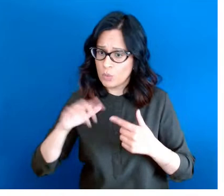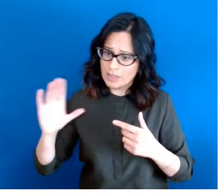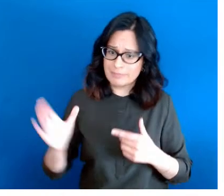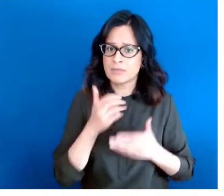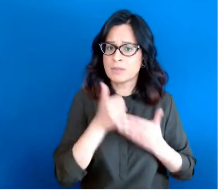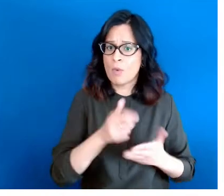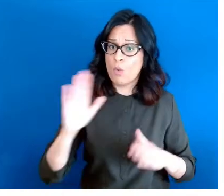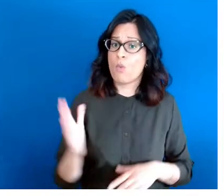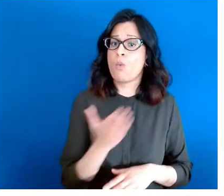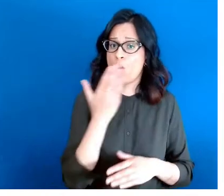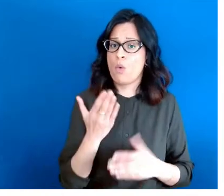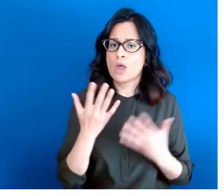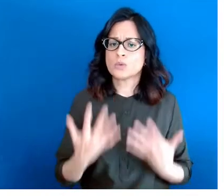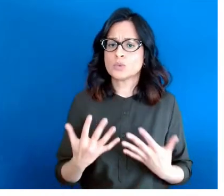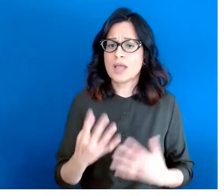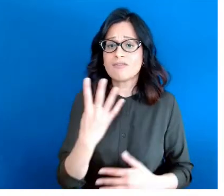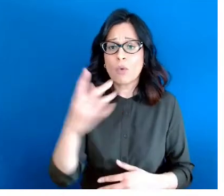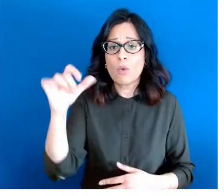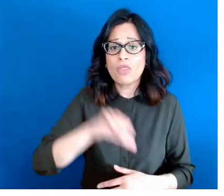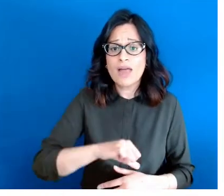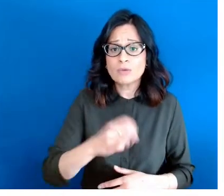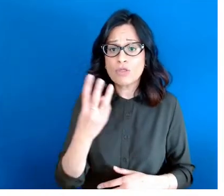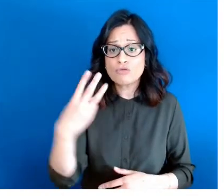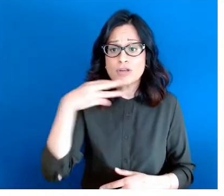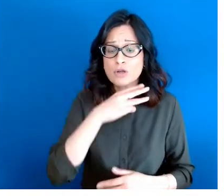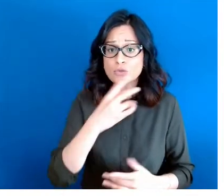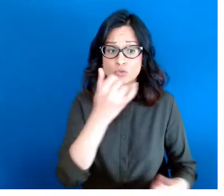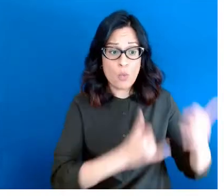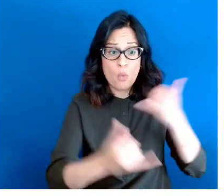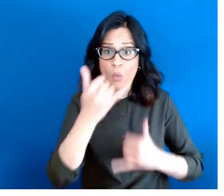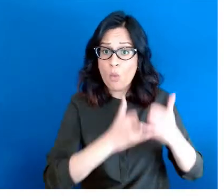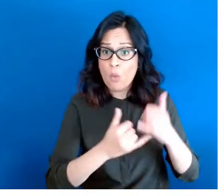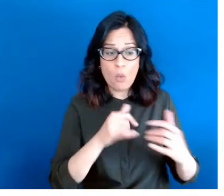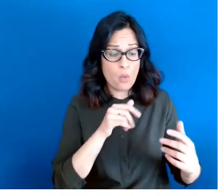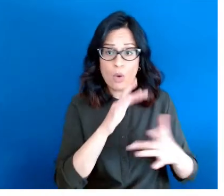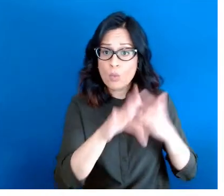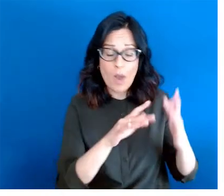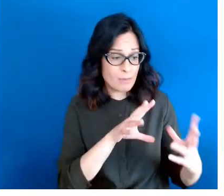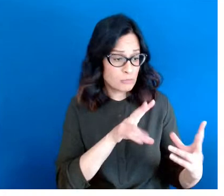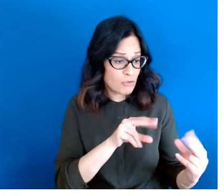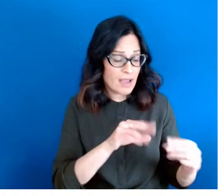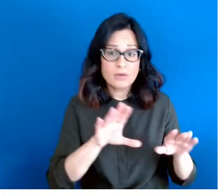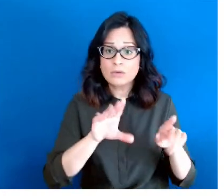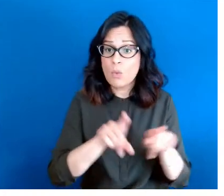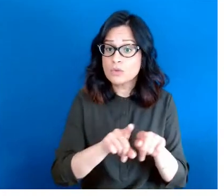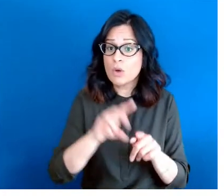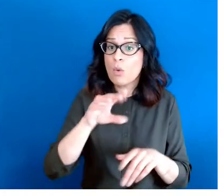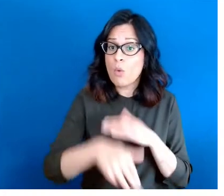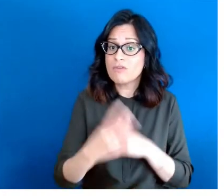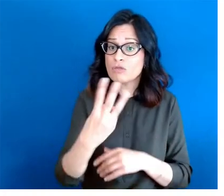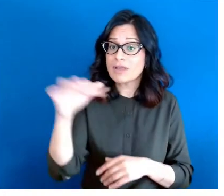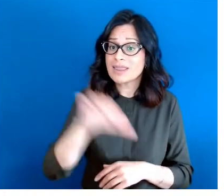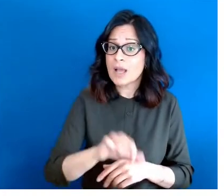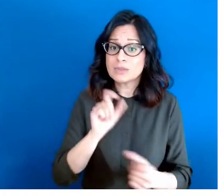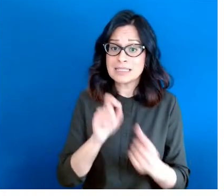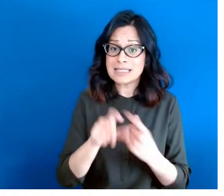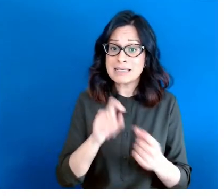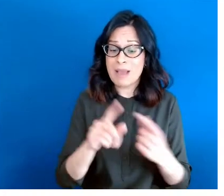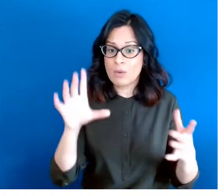have 4,300 helpline calls and web chats, and over 3,000 emails to our